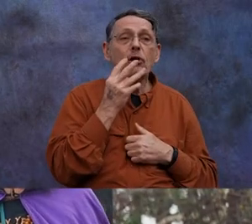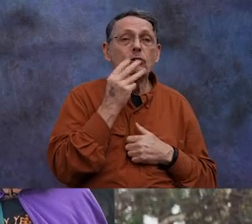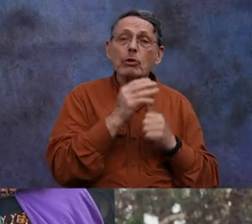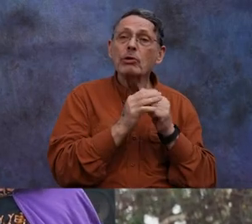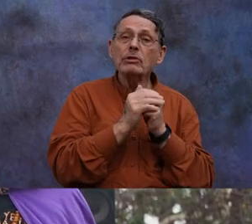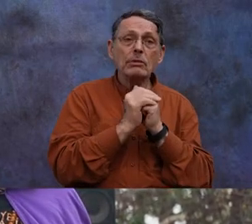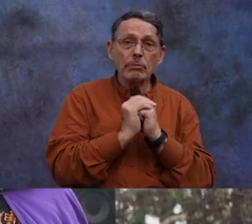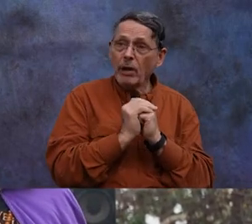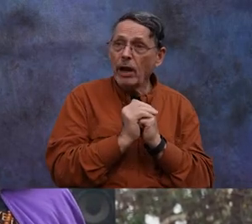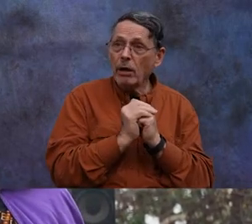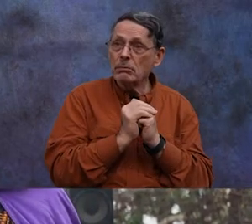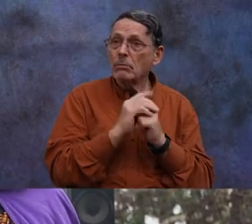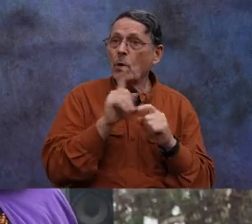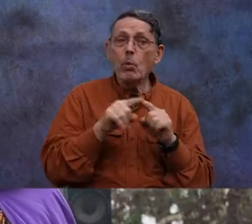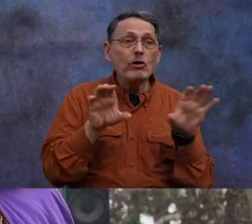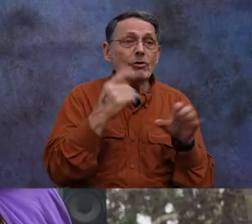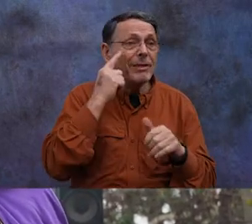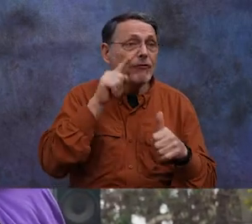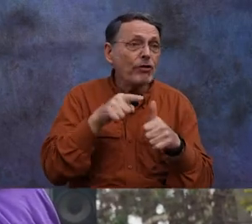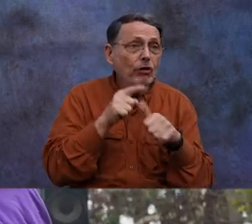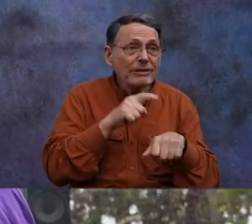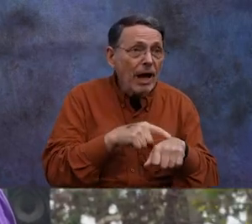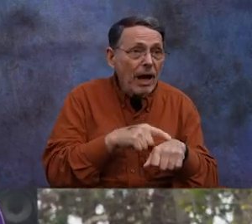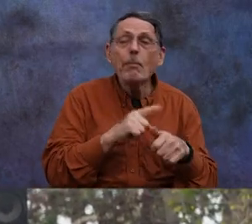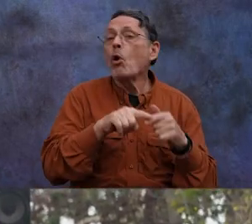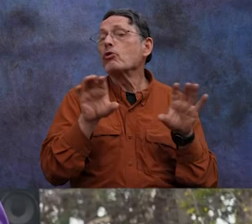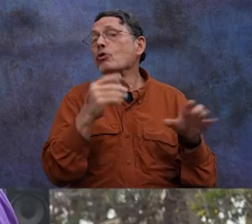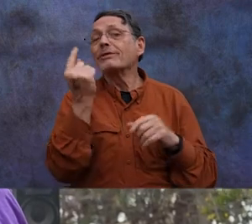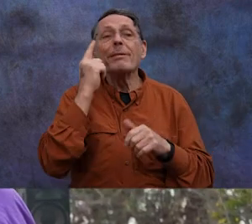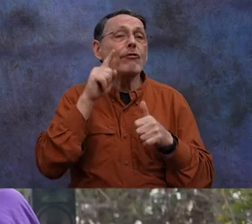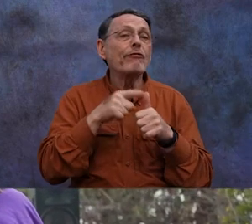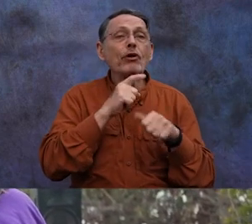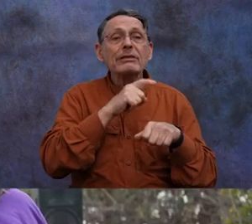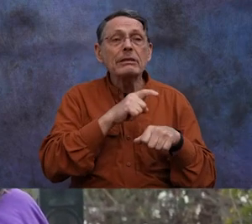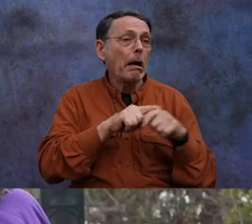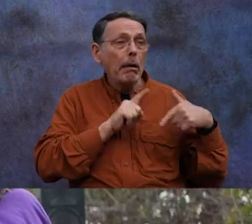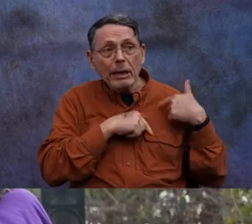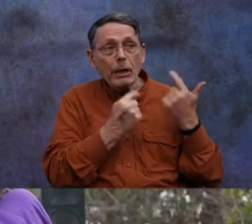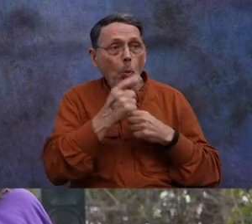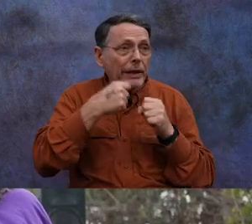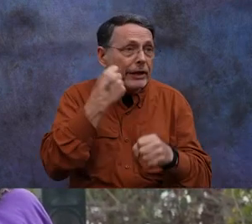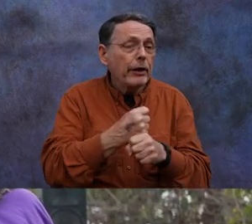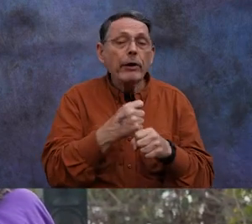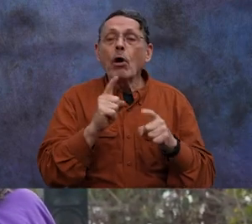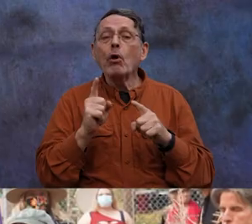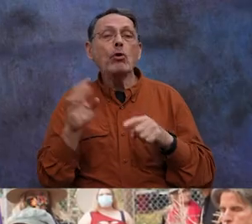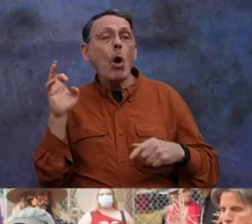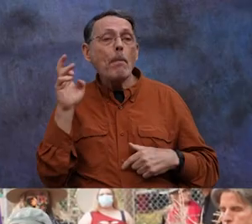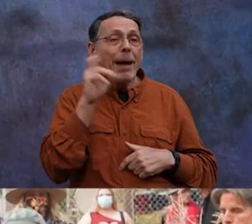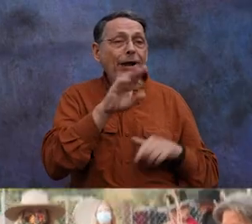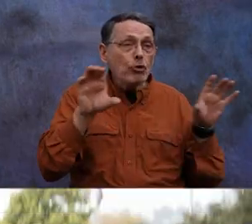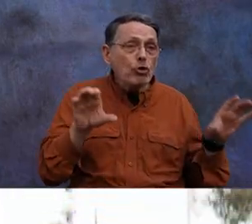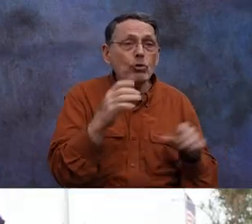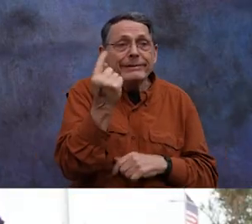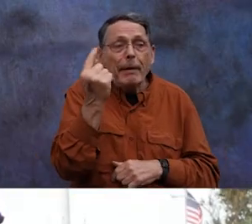you either do something for the first time or you do something for the first time in a year or you come back to doing something that you